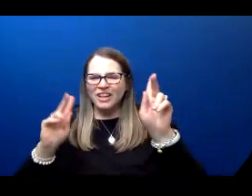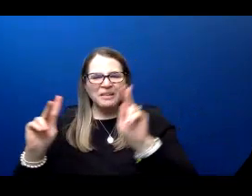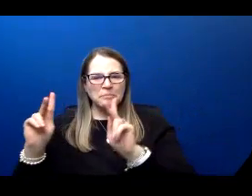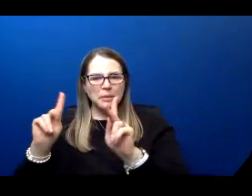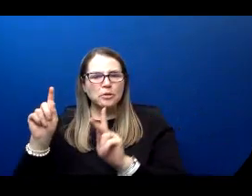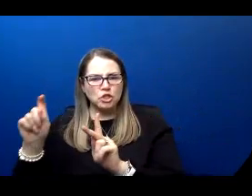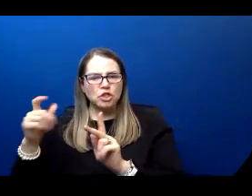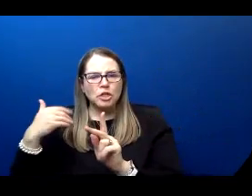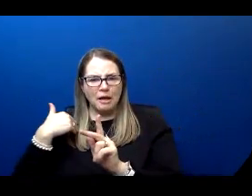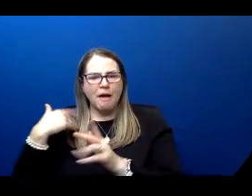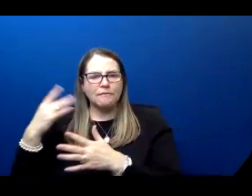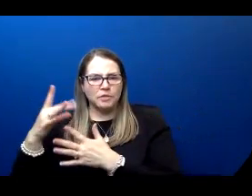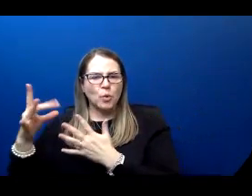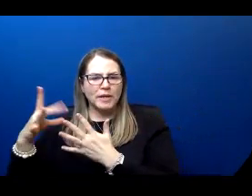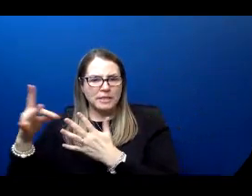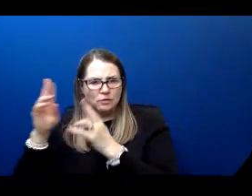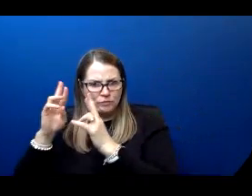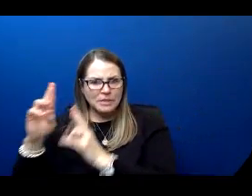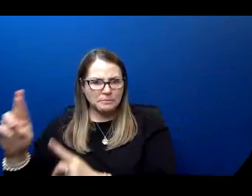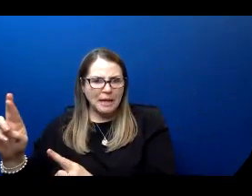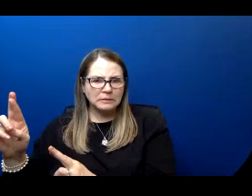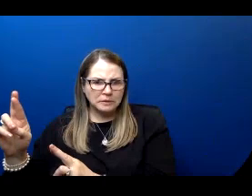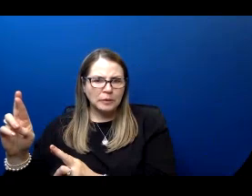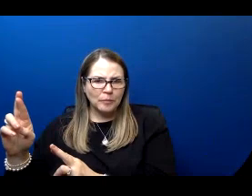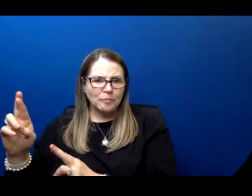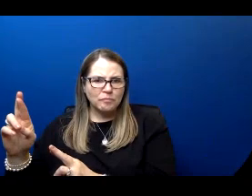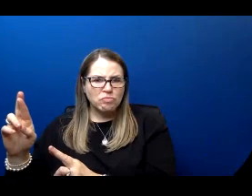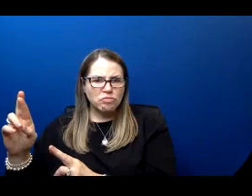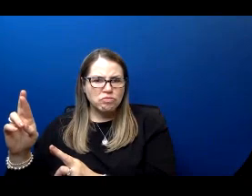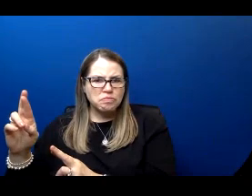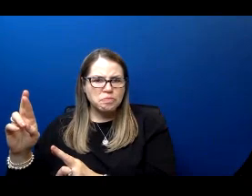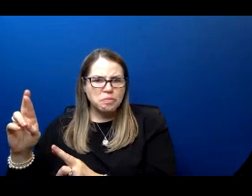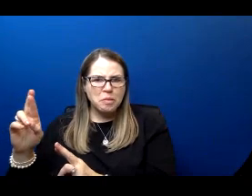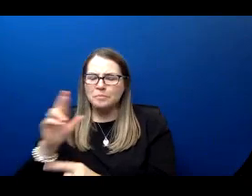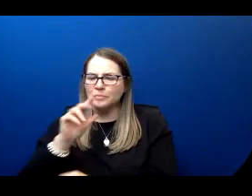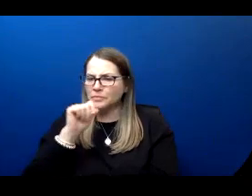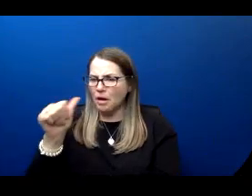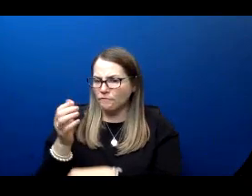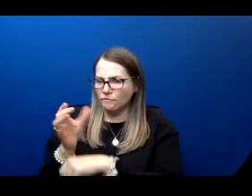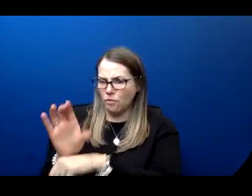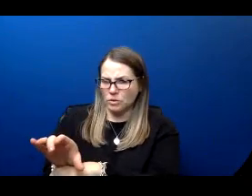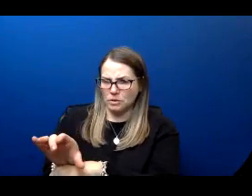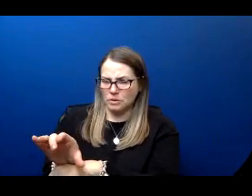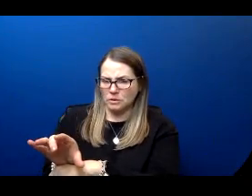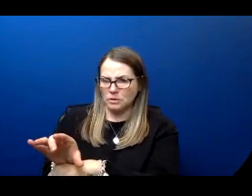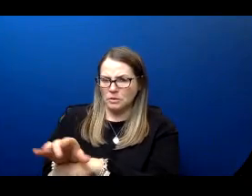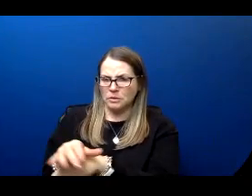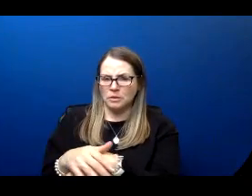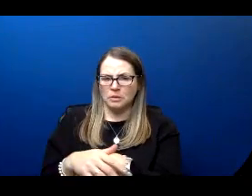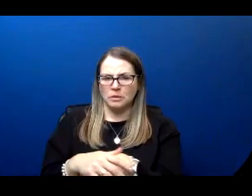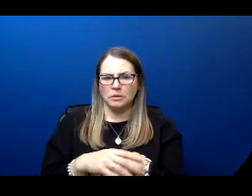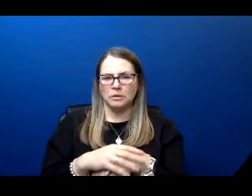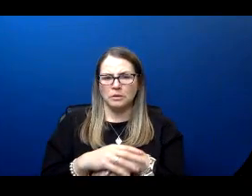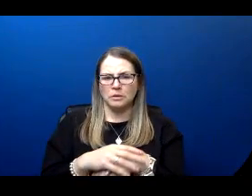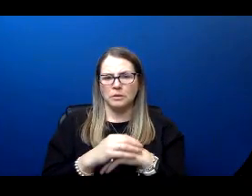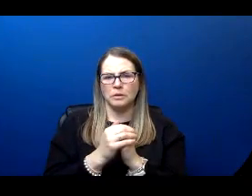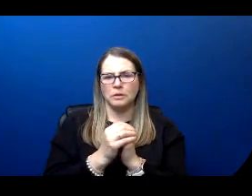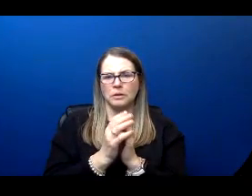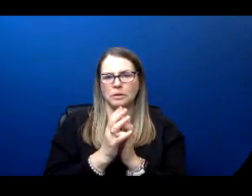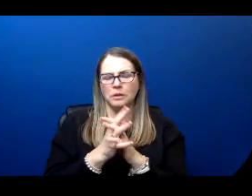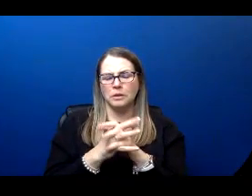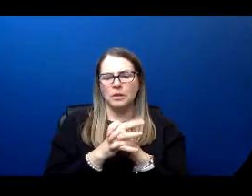be respected and nothing should be, forced. When discussing the pneumonia vaccine